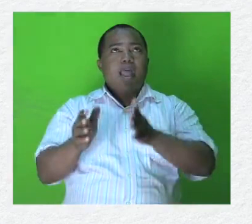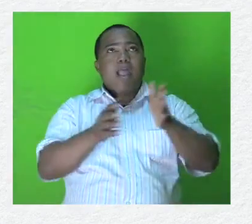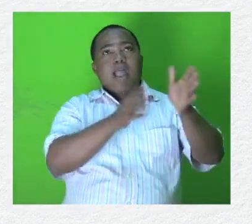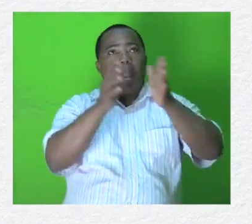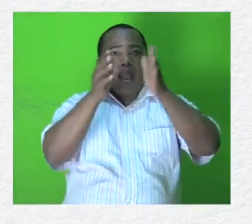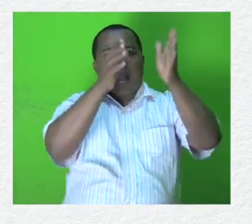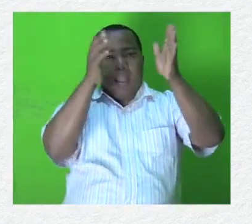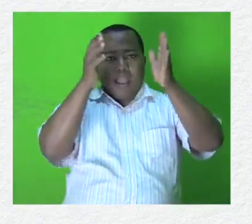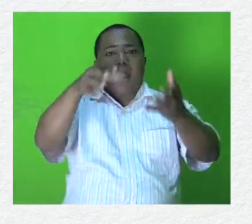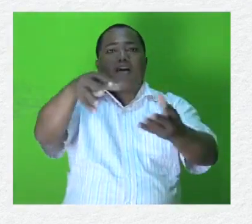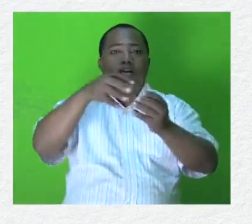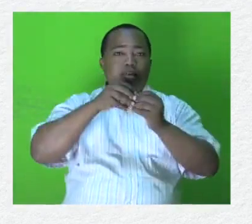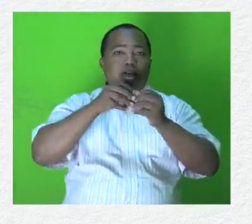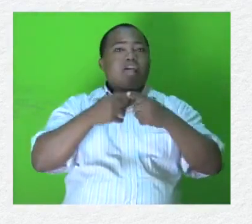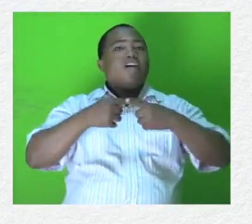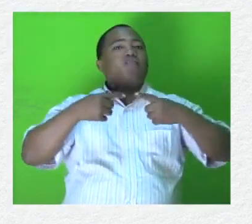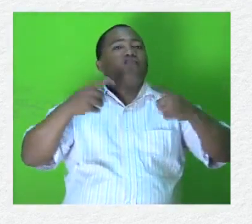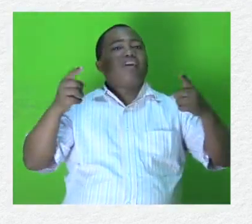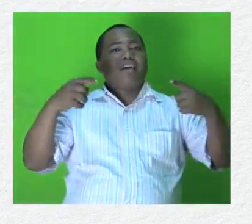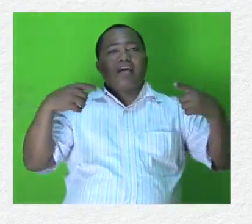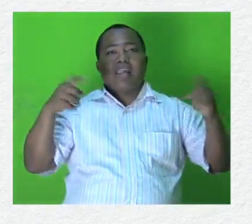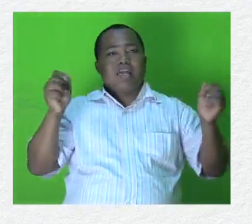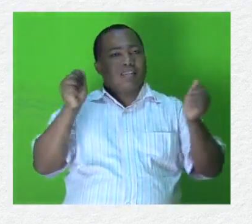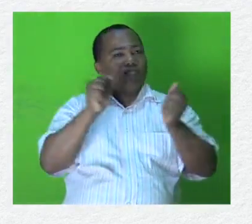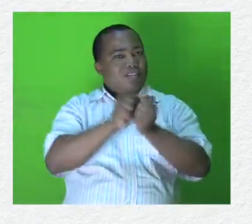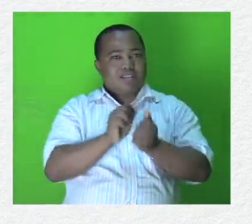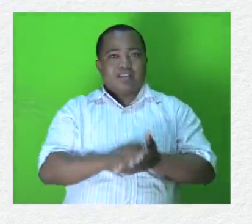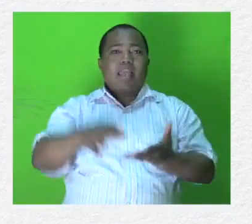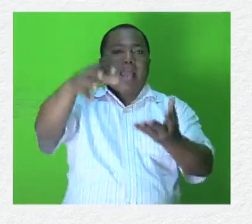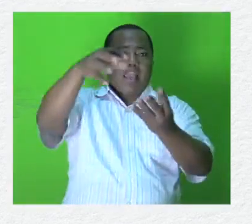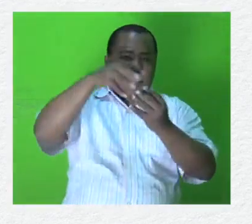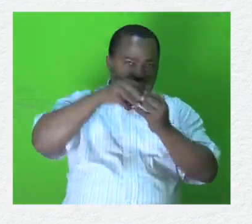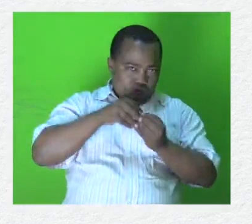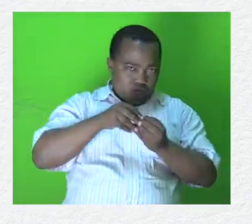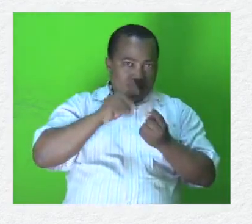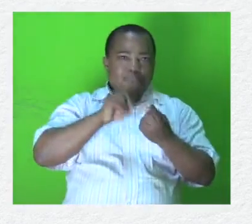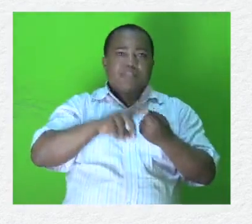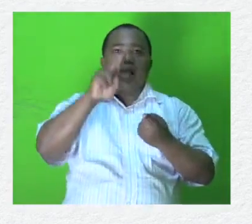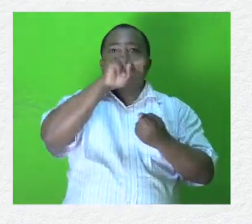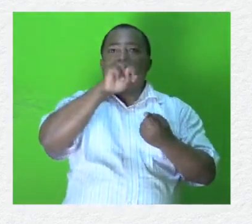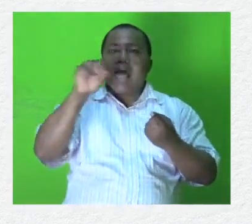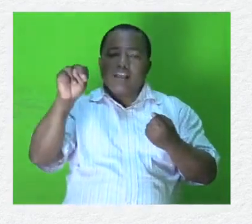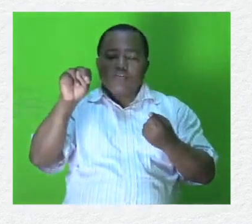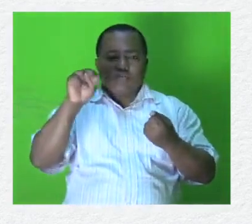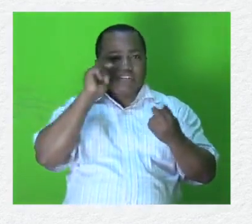Air contains various gases, including